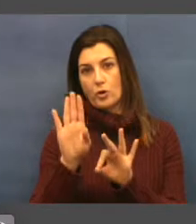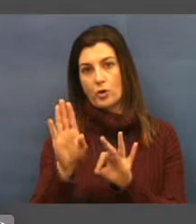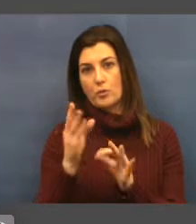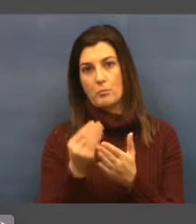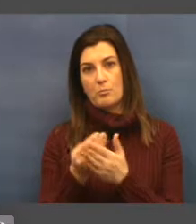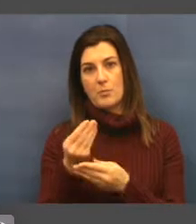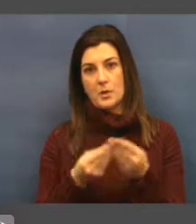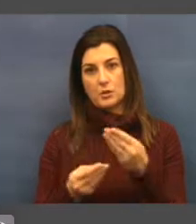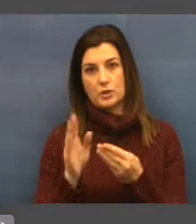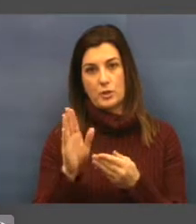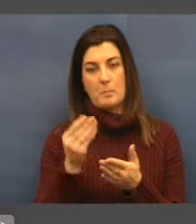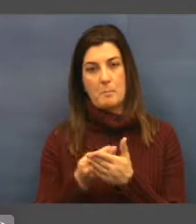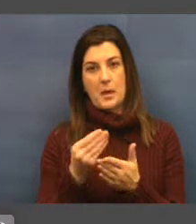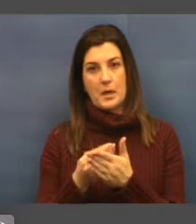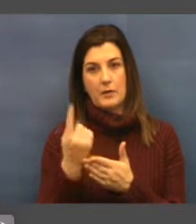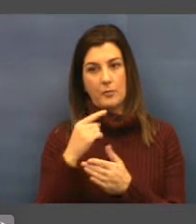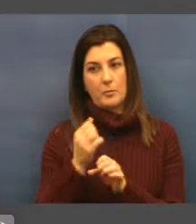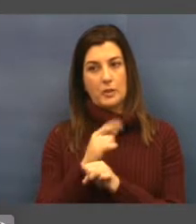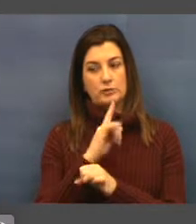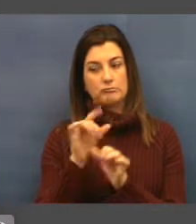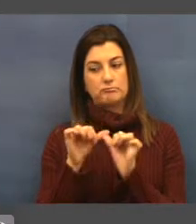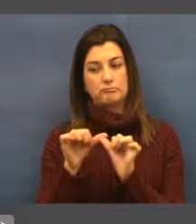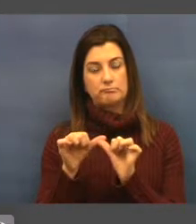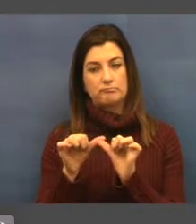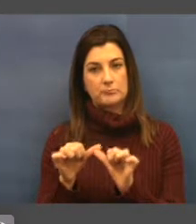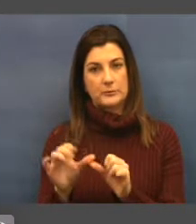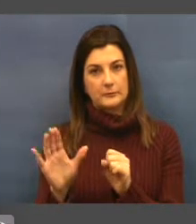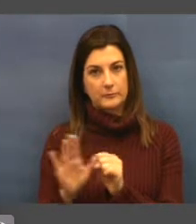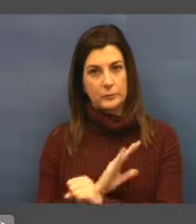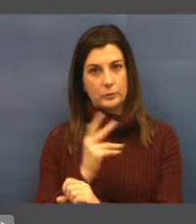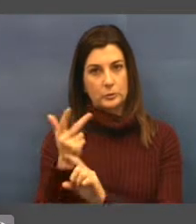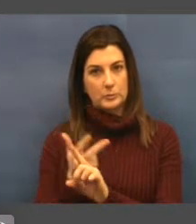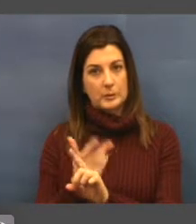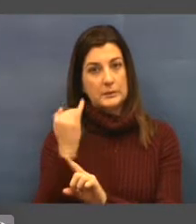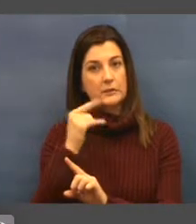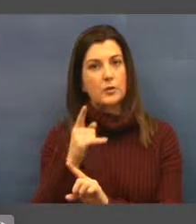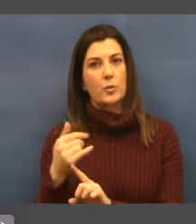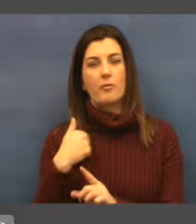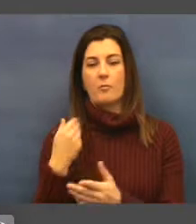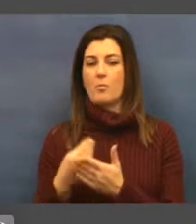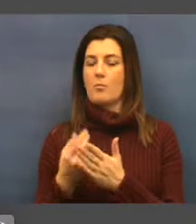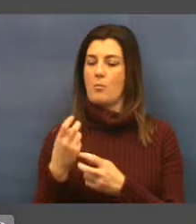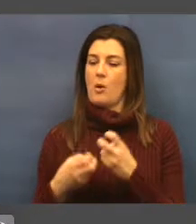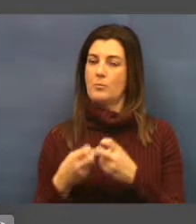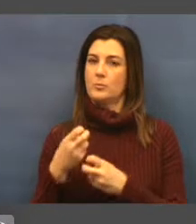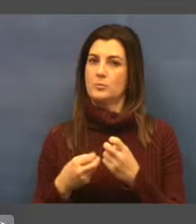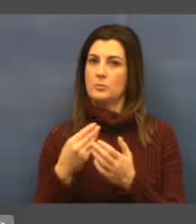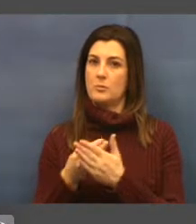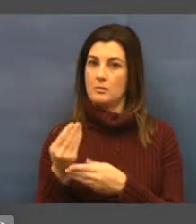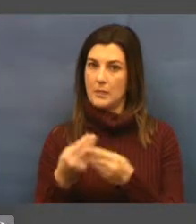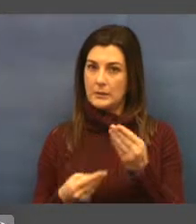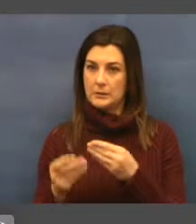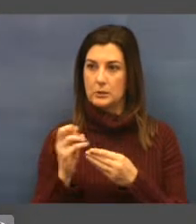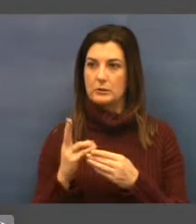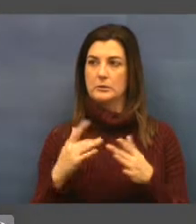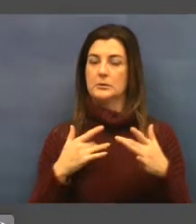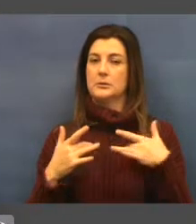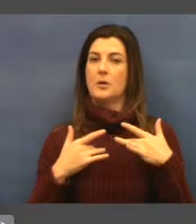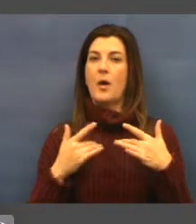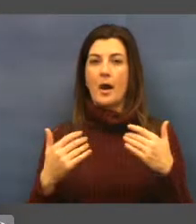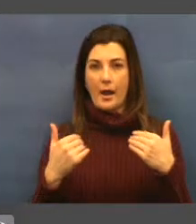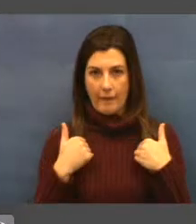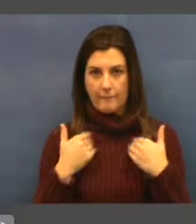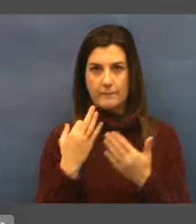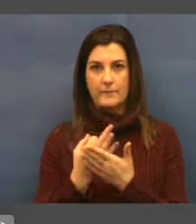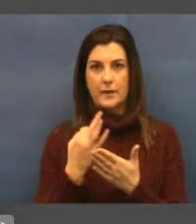that it'll last you your full study period. If you have difficulty with budgeting or you're worried about that at all, we do have